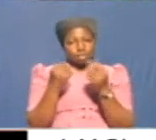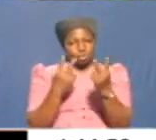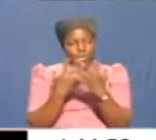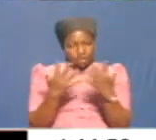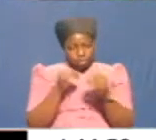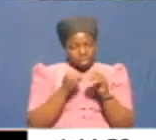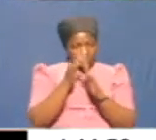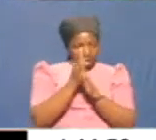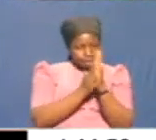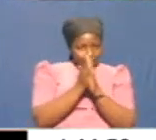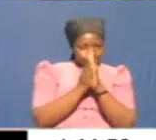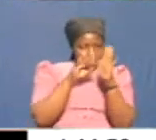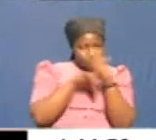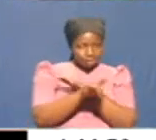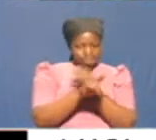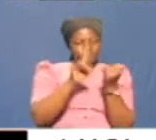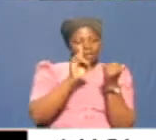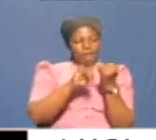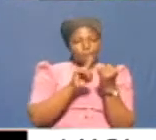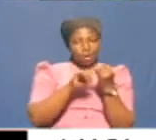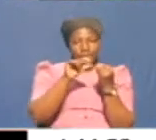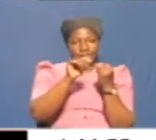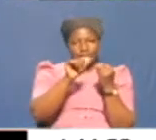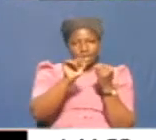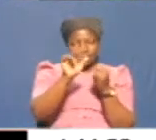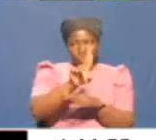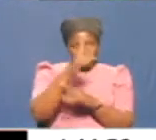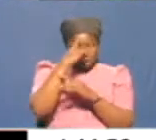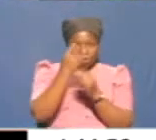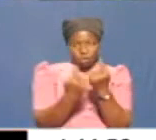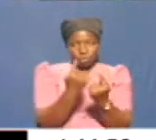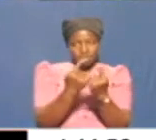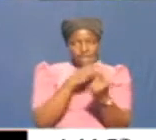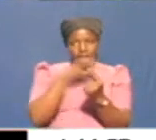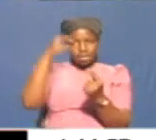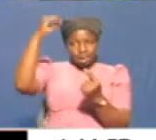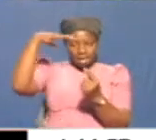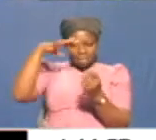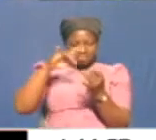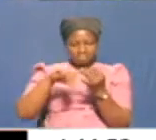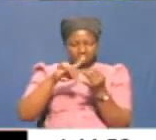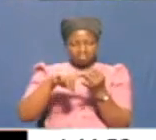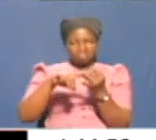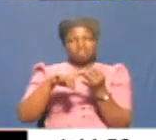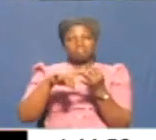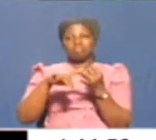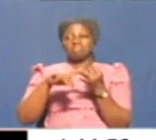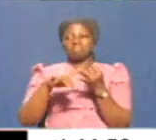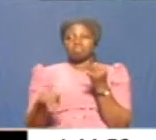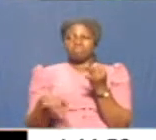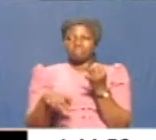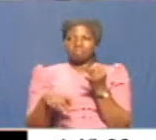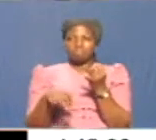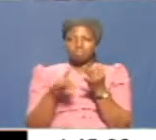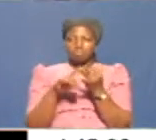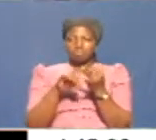in the gas, which is used for cooking and lighting purposes. And we are also interested in the biosilane, which goes